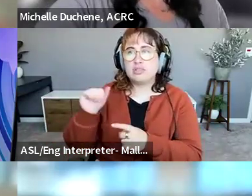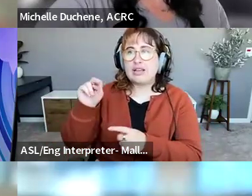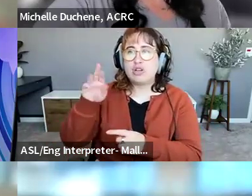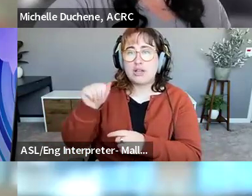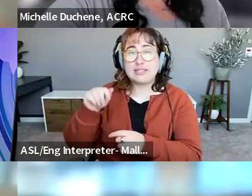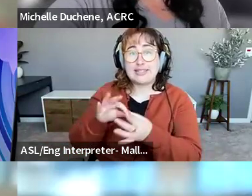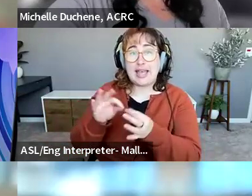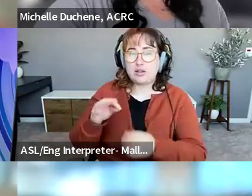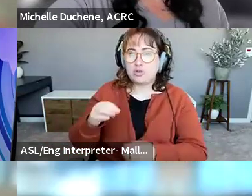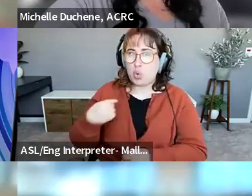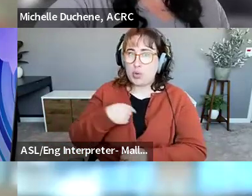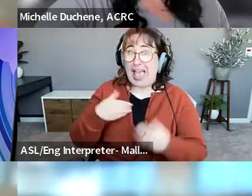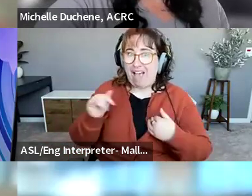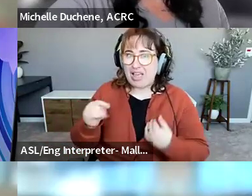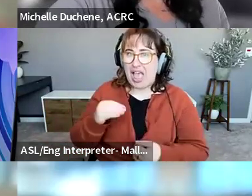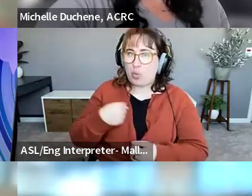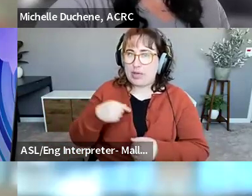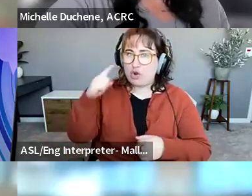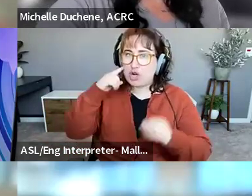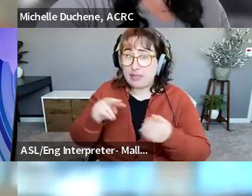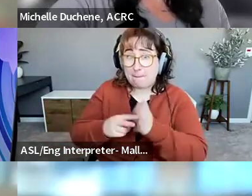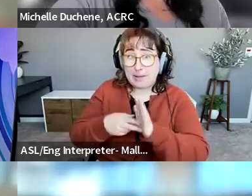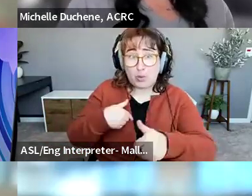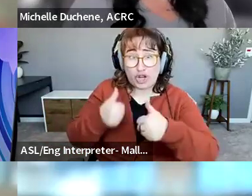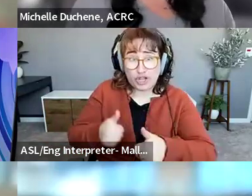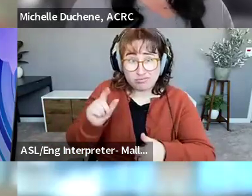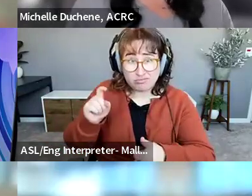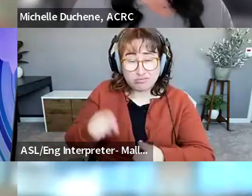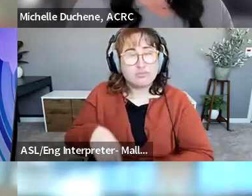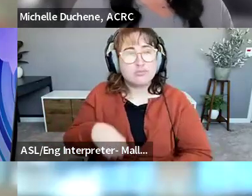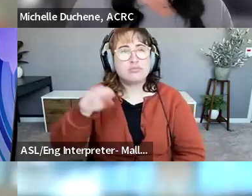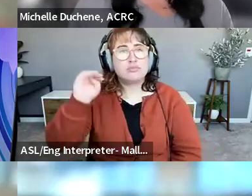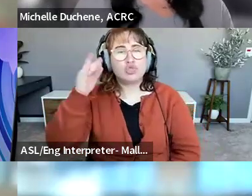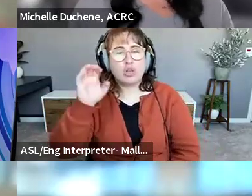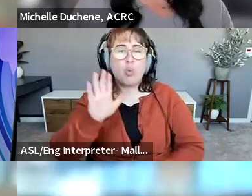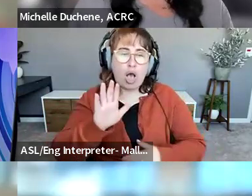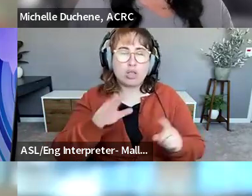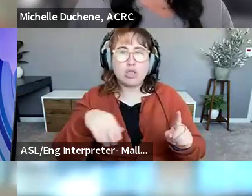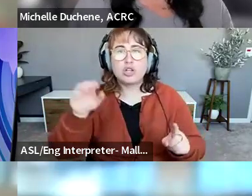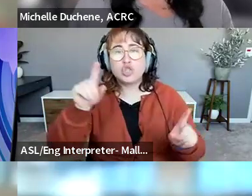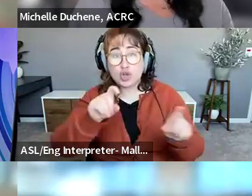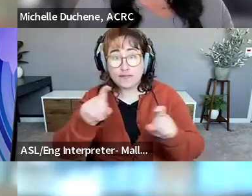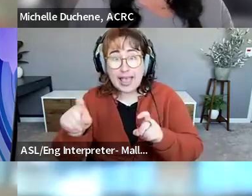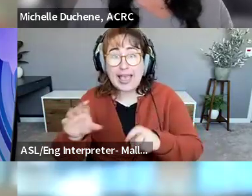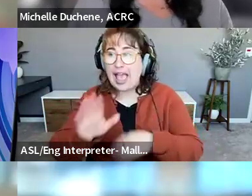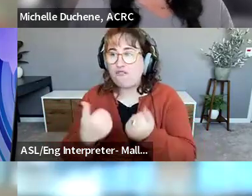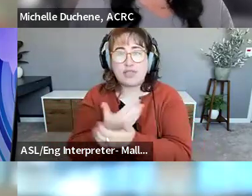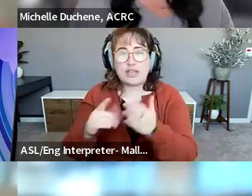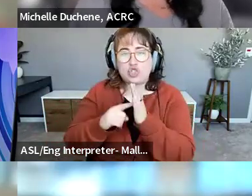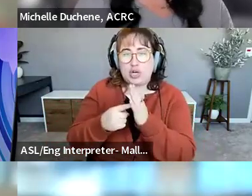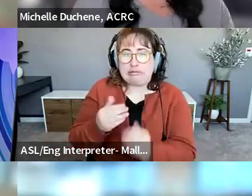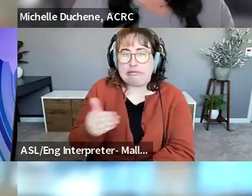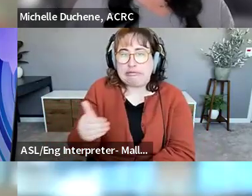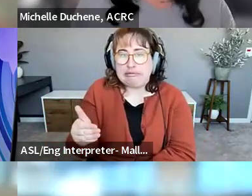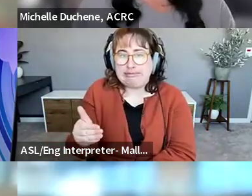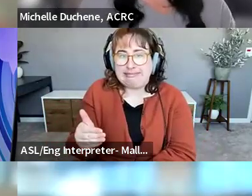good. Well, so this is starting for, just keep in mind the surveys and all of this stuff is starting, and Like please.